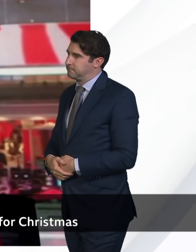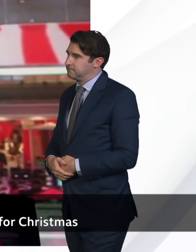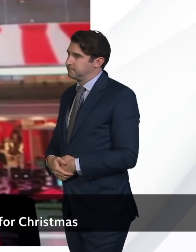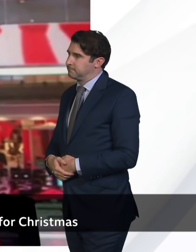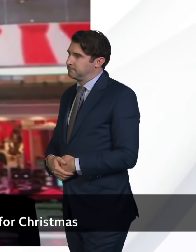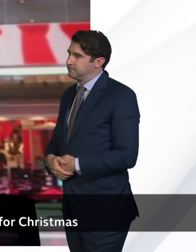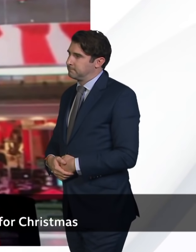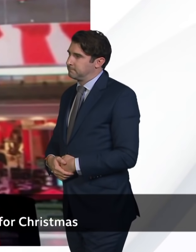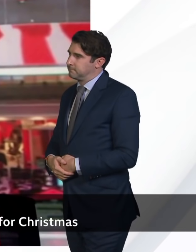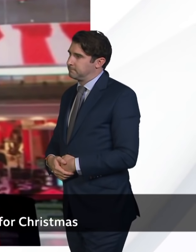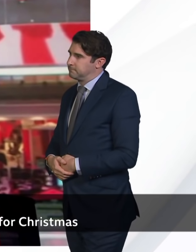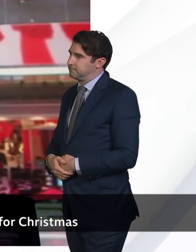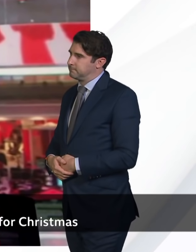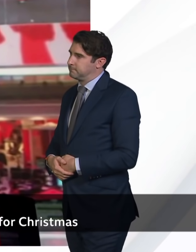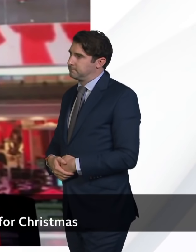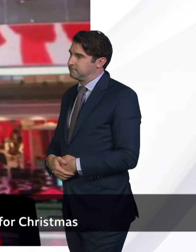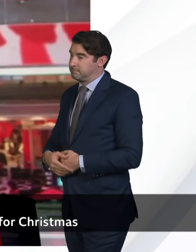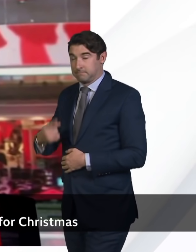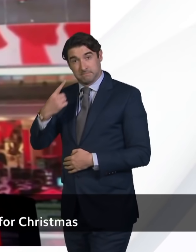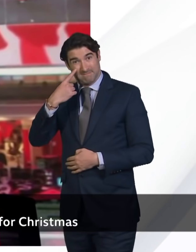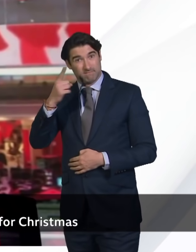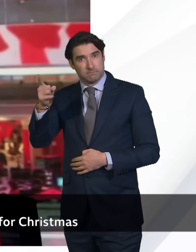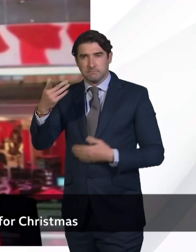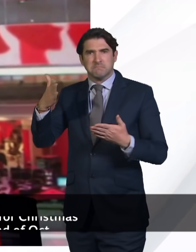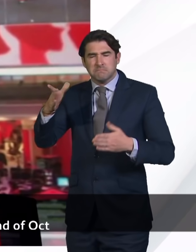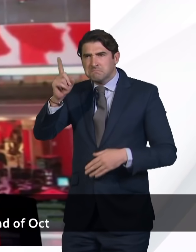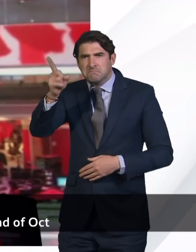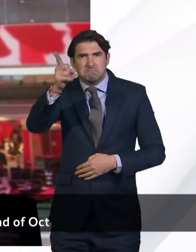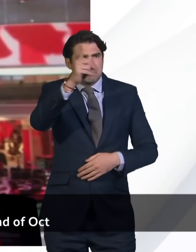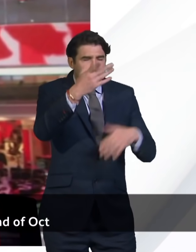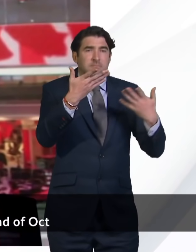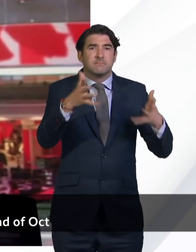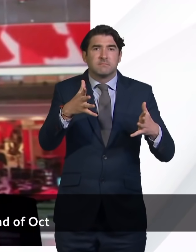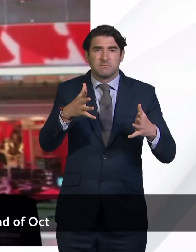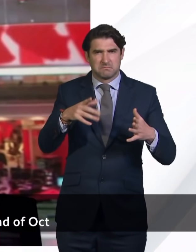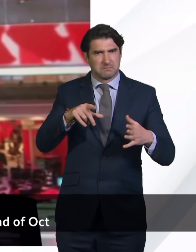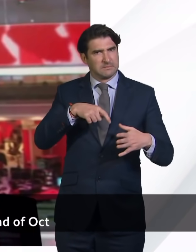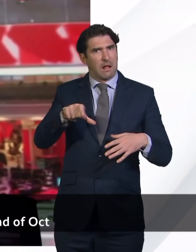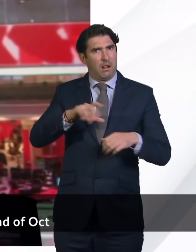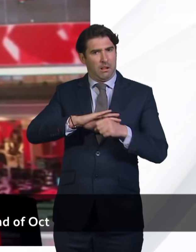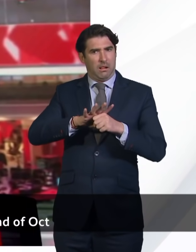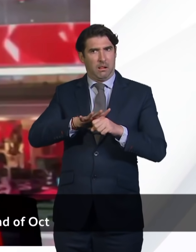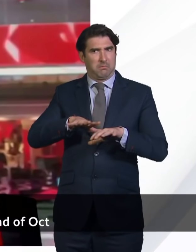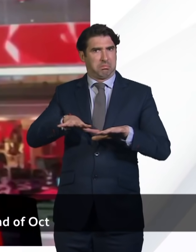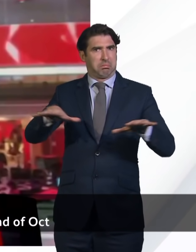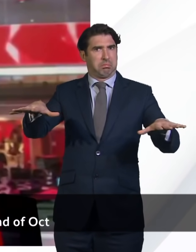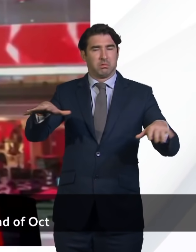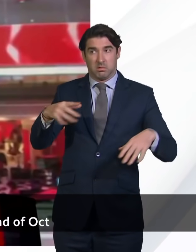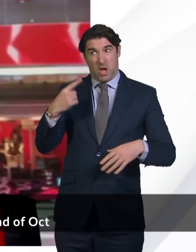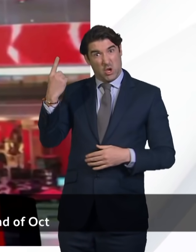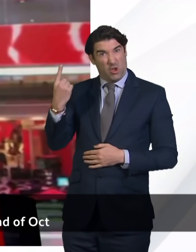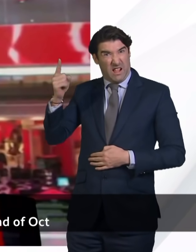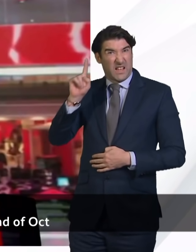already in place on millions of people have not stopped the spread, and you even had to apologise for failing to explain the rules properly. How can people